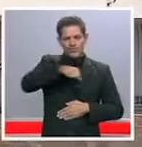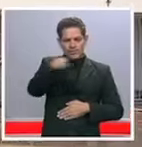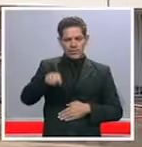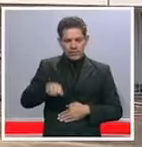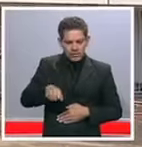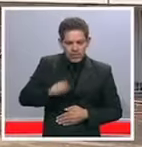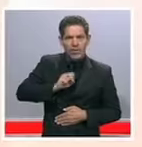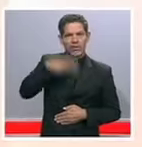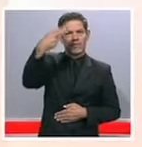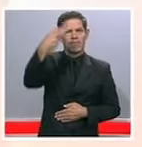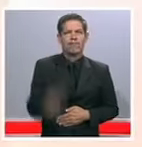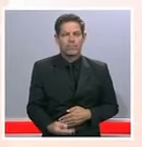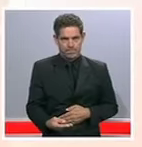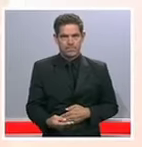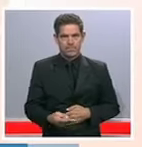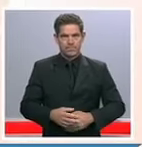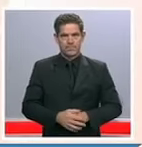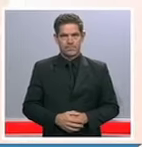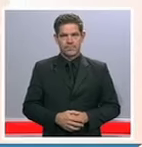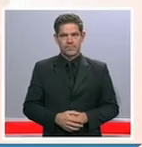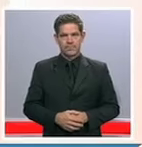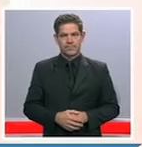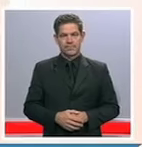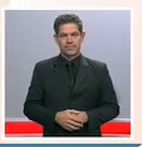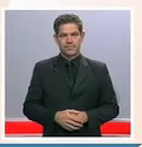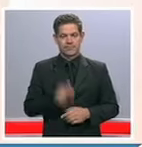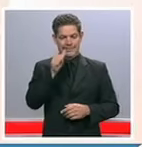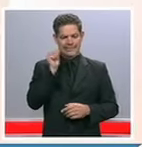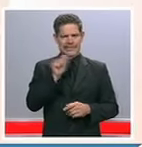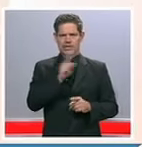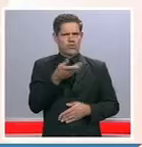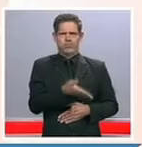window. I was not here yesterday.